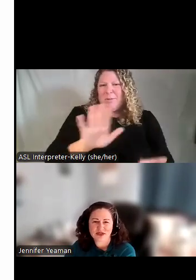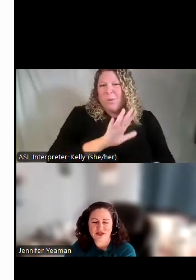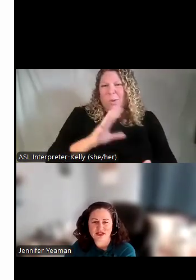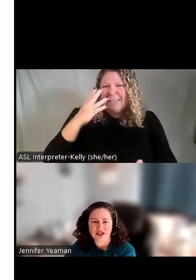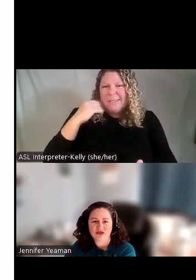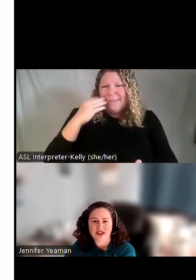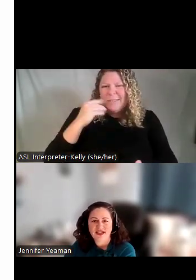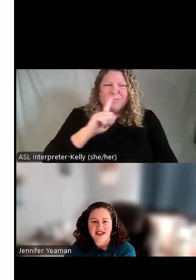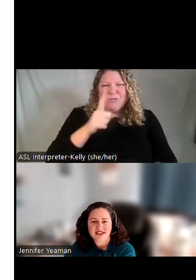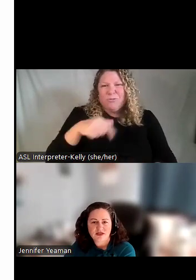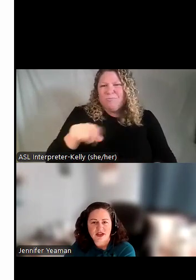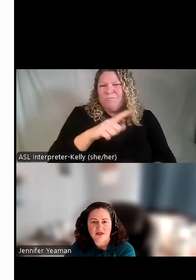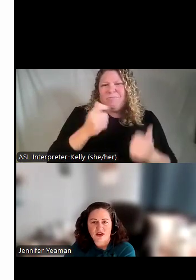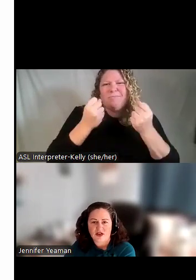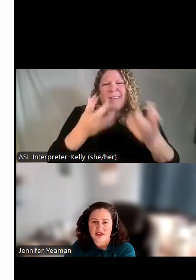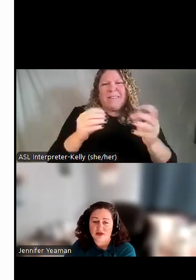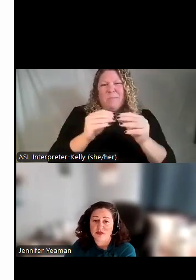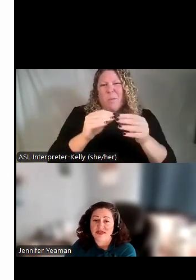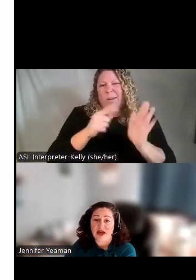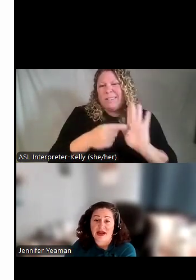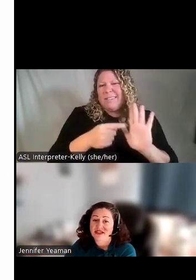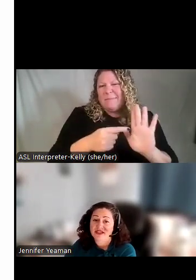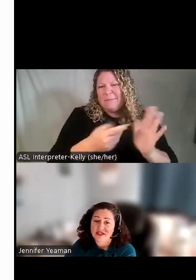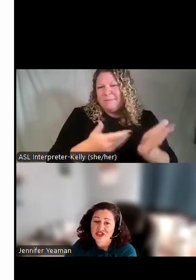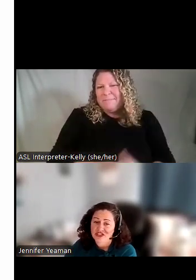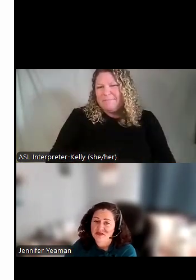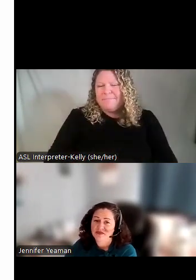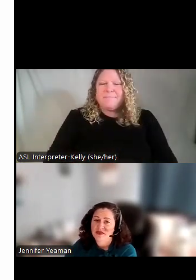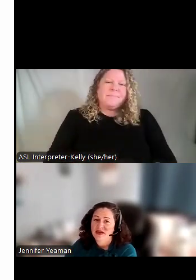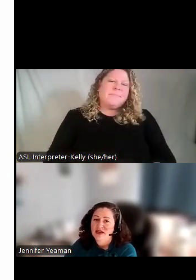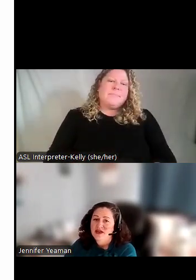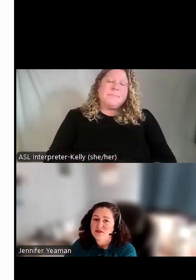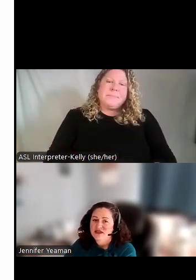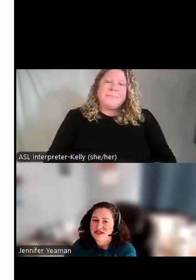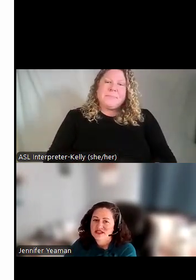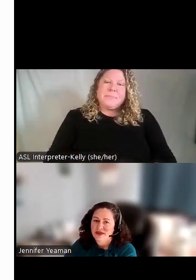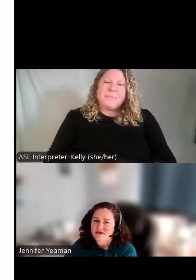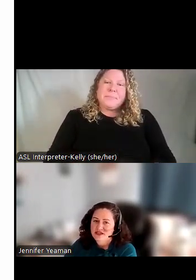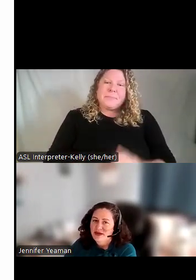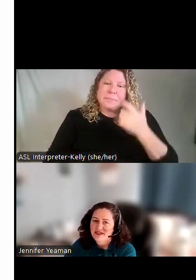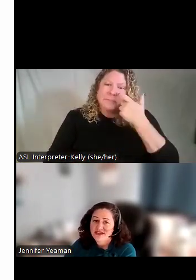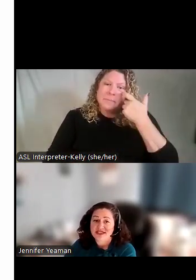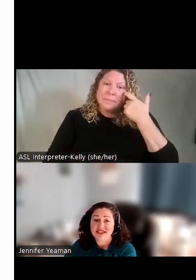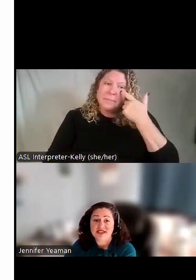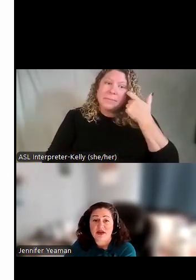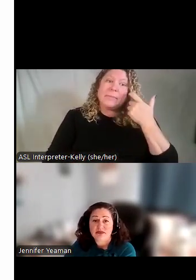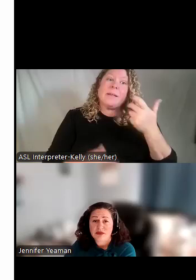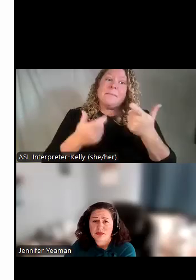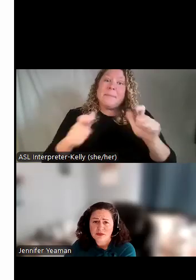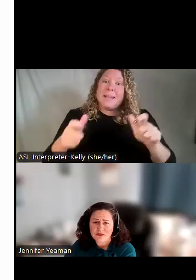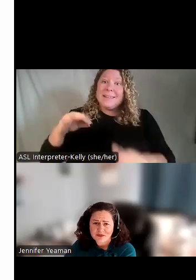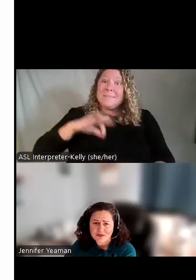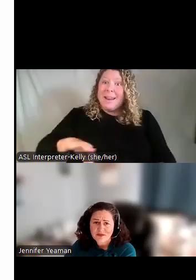other examples for yourself and see if they fall in the realm of that pilot definition. But the biggest benefit to pilots is